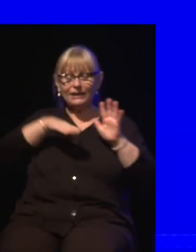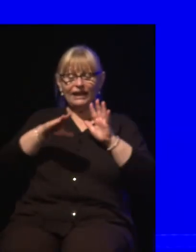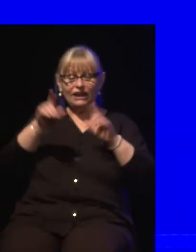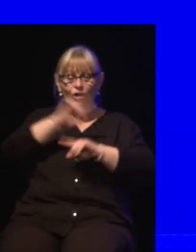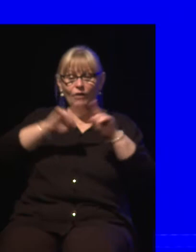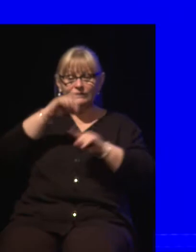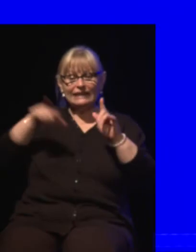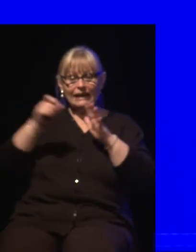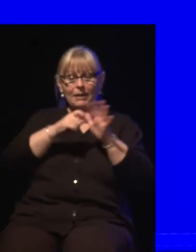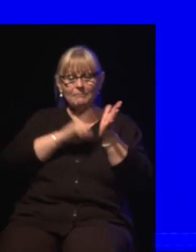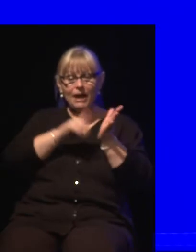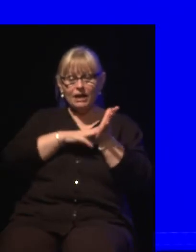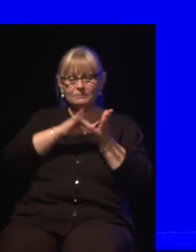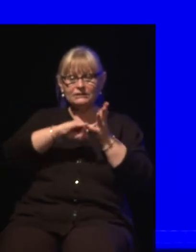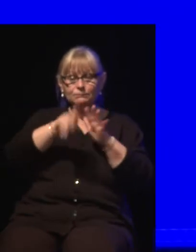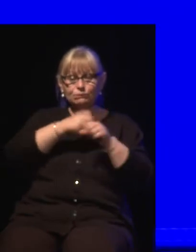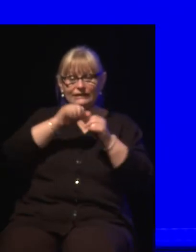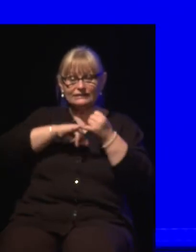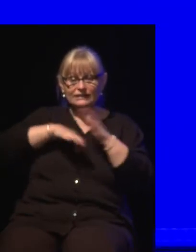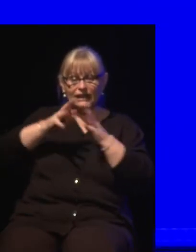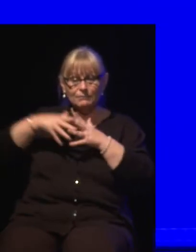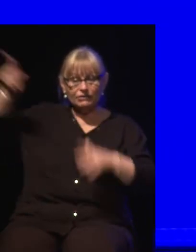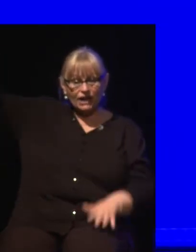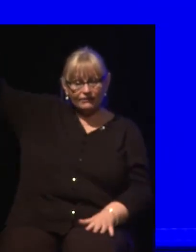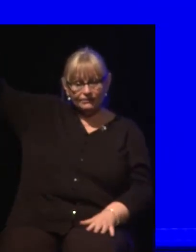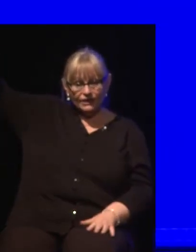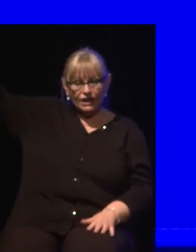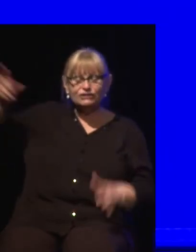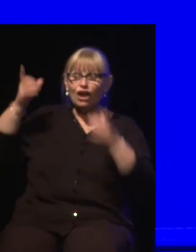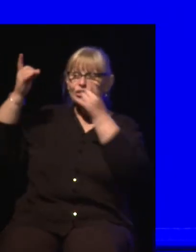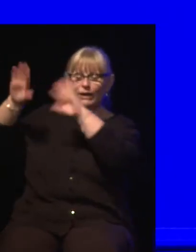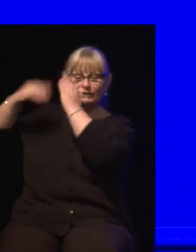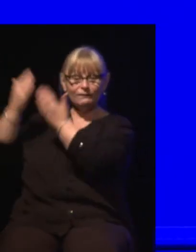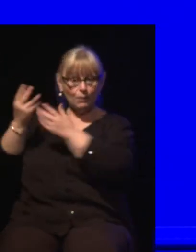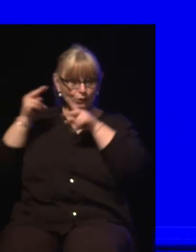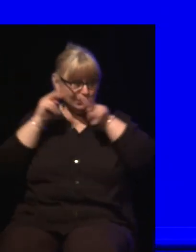places. So think about that. The rest of the world is watching, even if you're not.